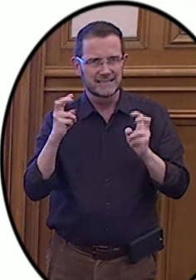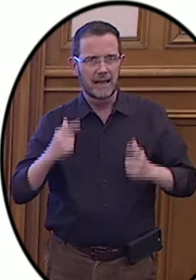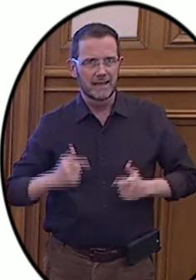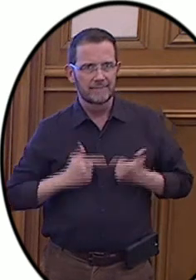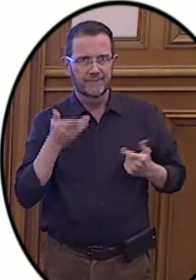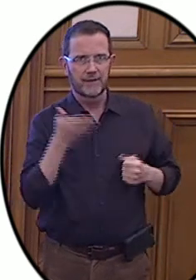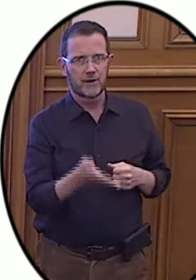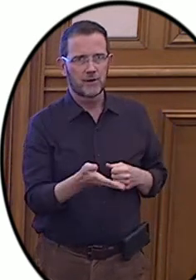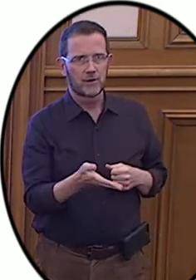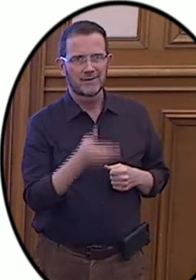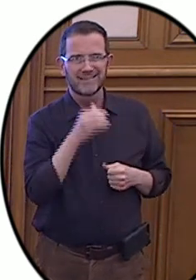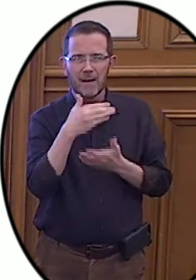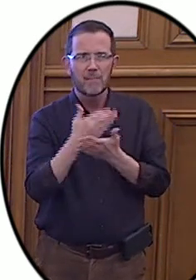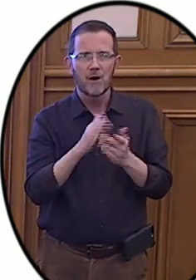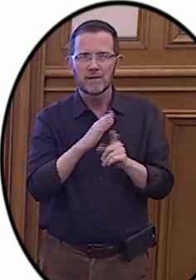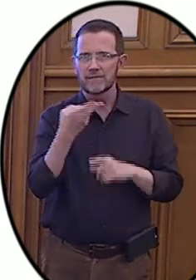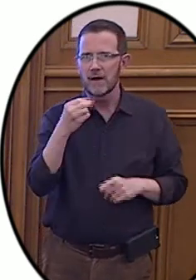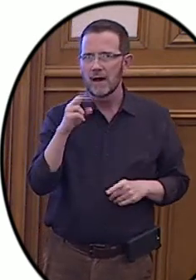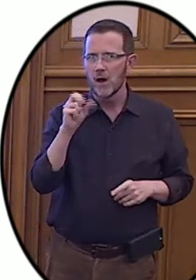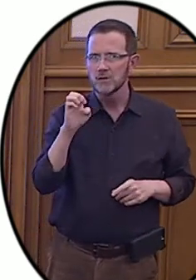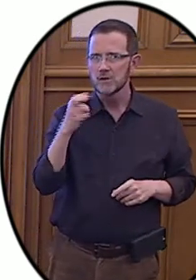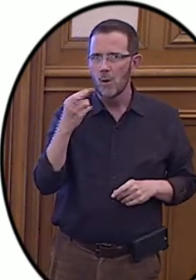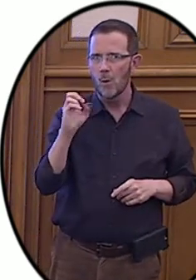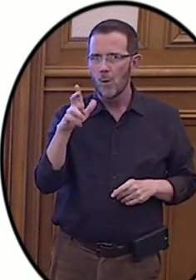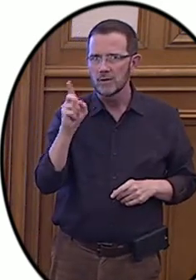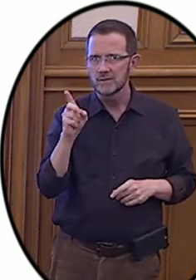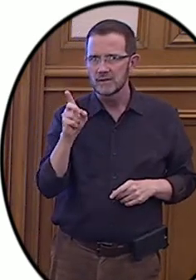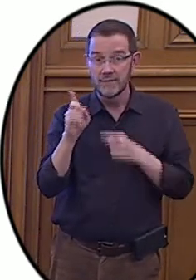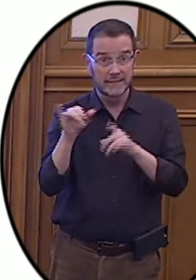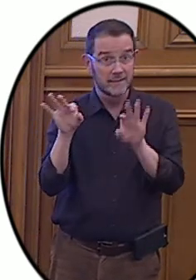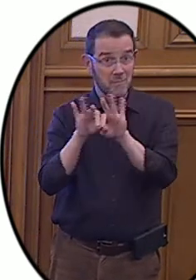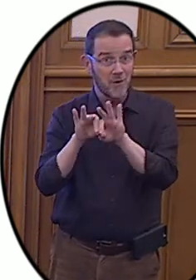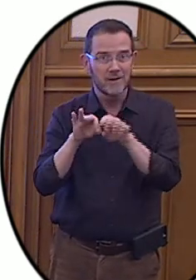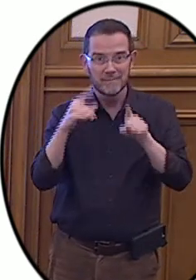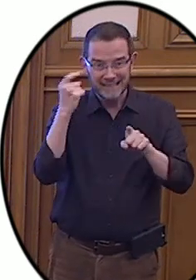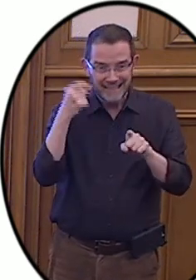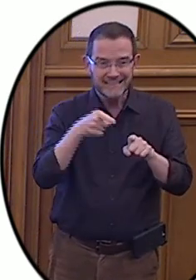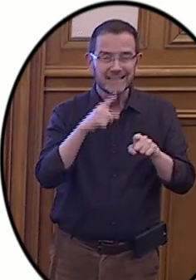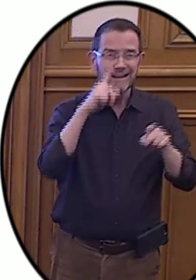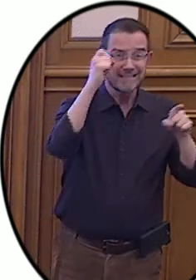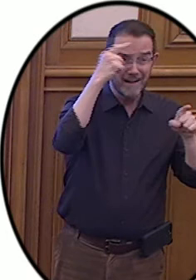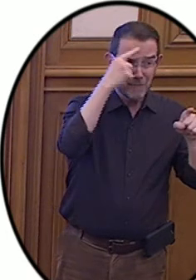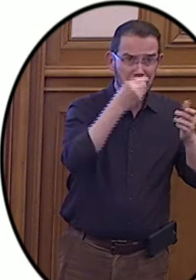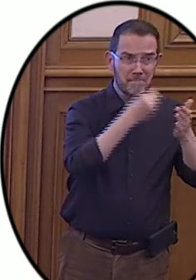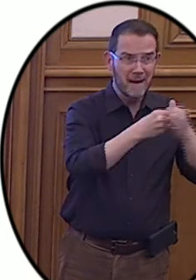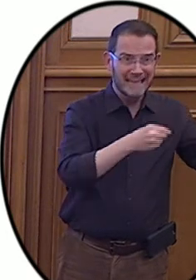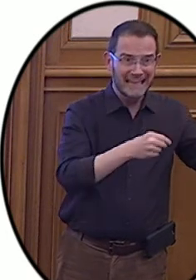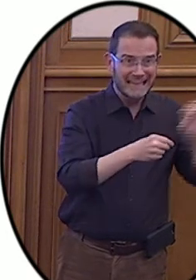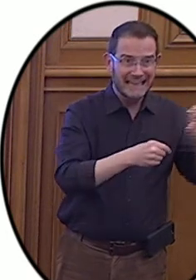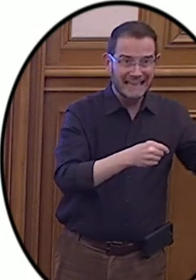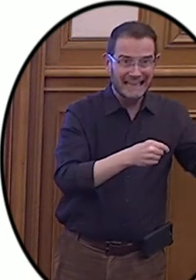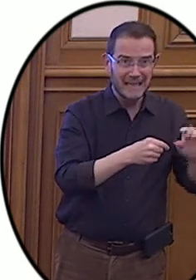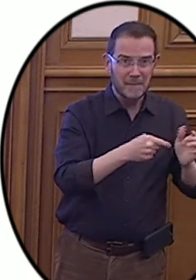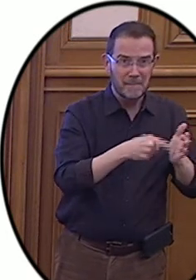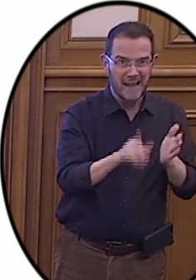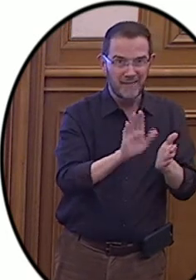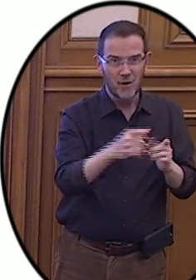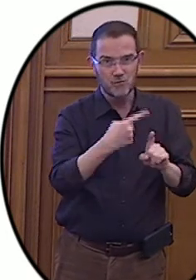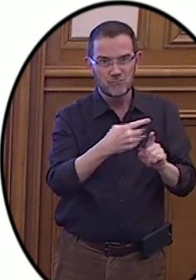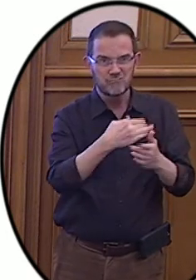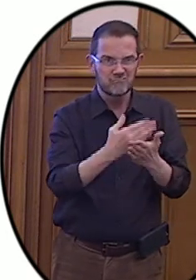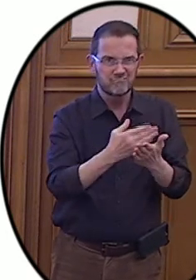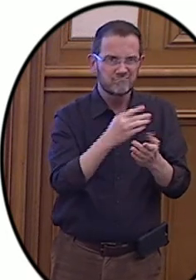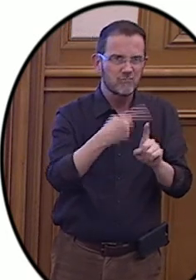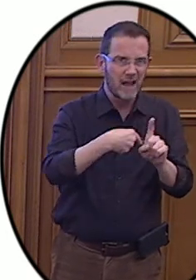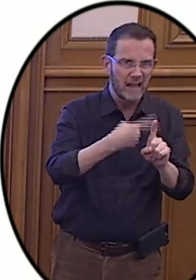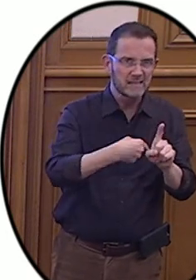be important when someone who lives in a subsidized housing situation has their household income